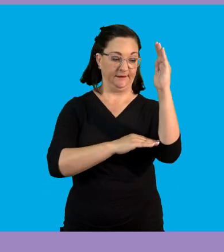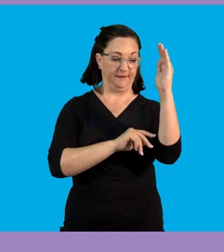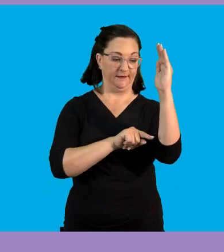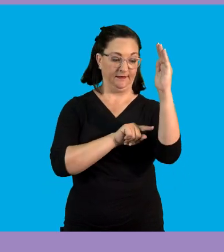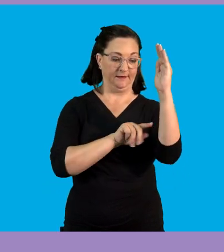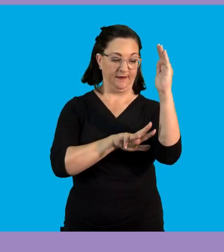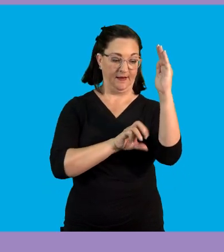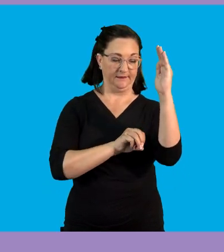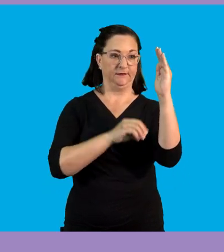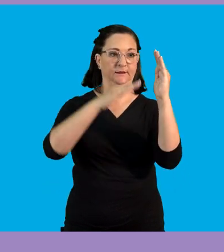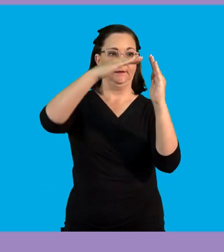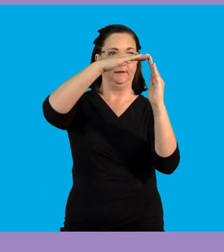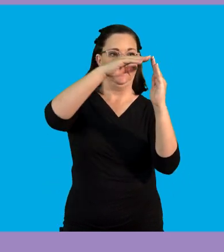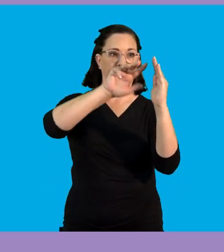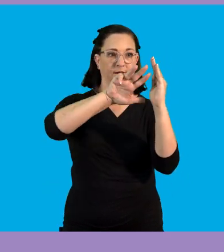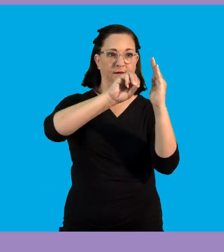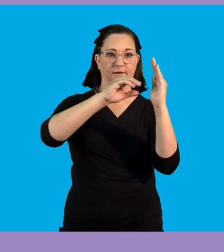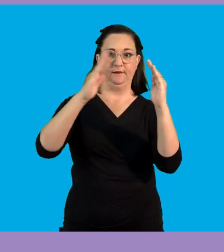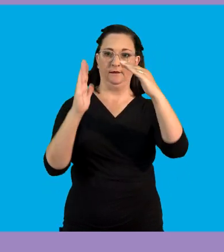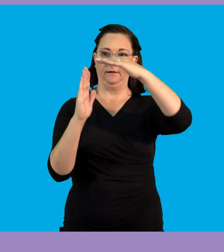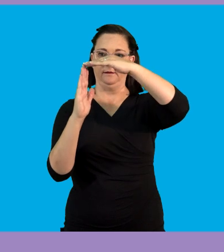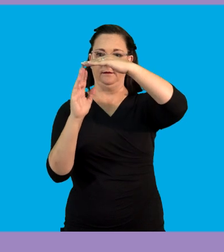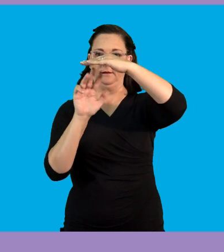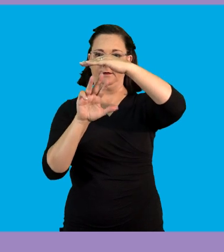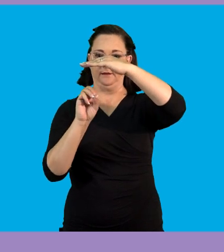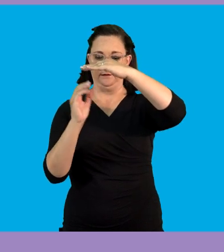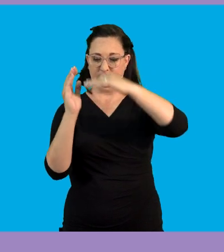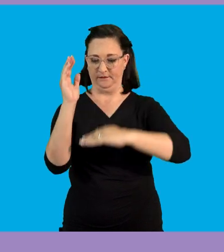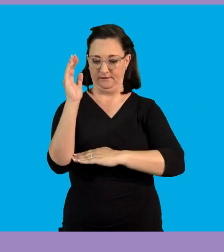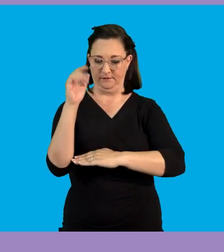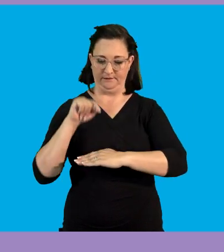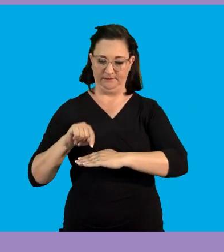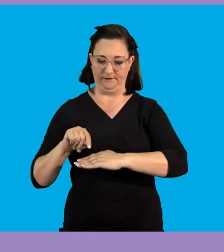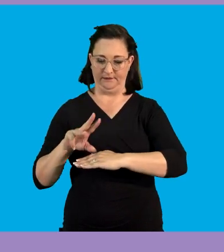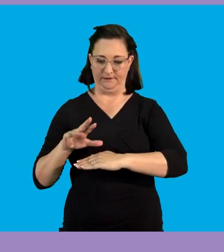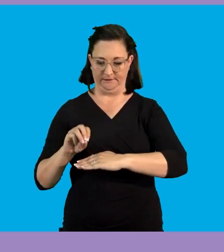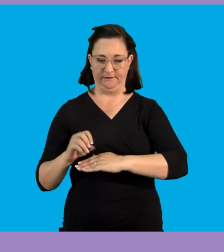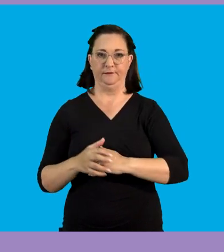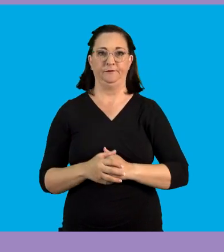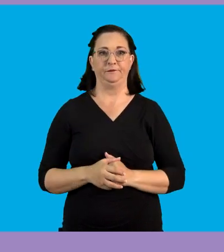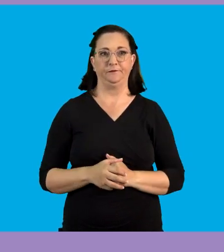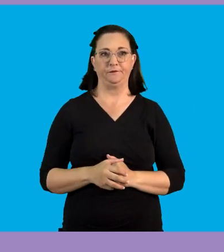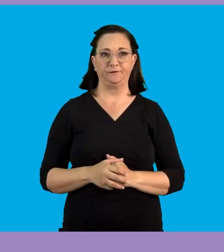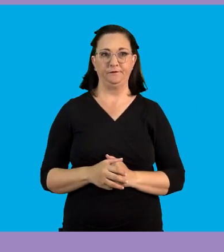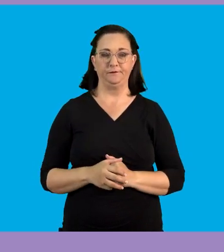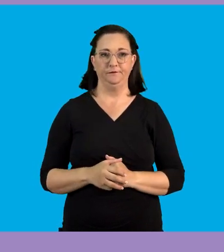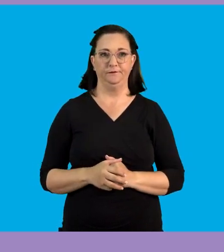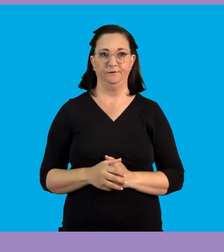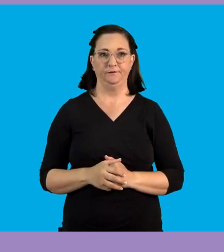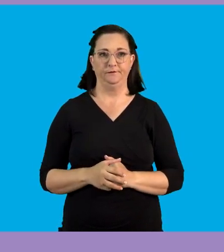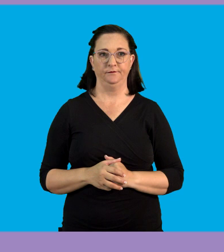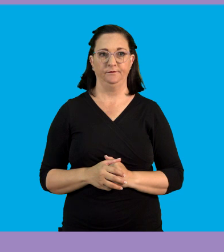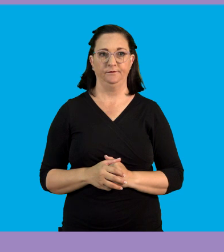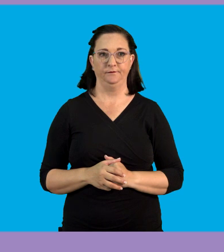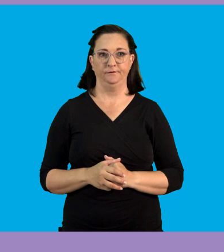90 degrees. There is an indication there that the angles are 90 degrees and each angle is 90 degrees. So